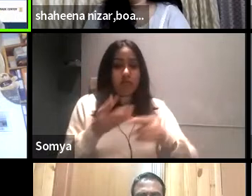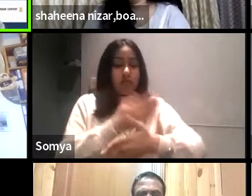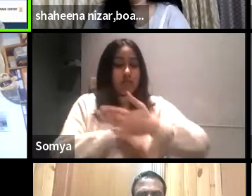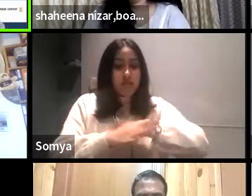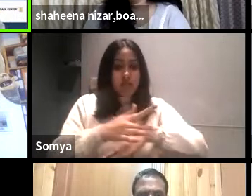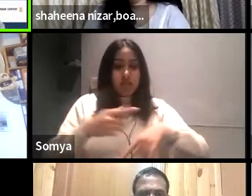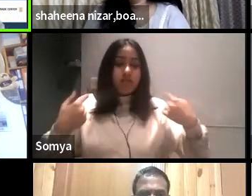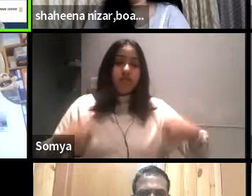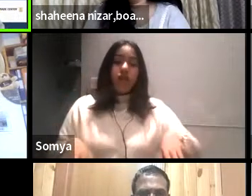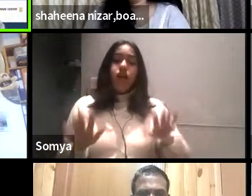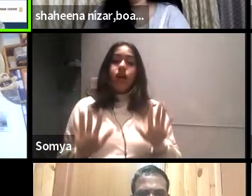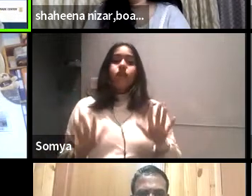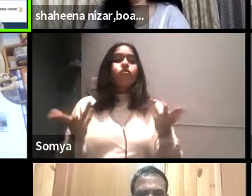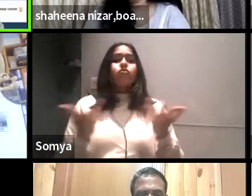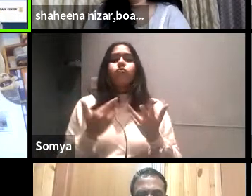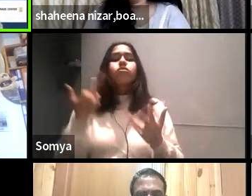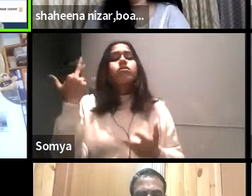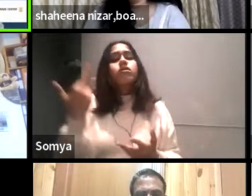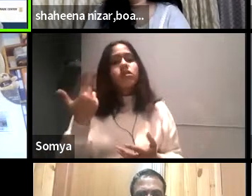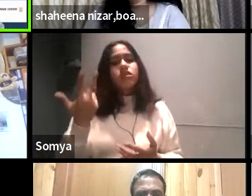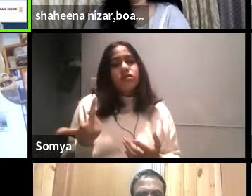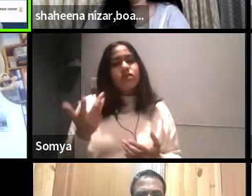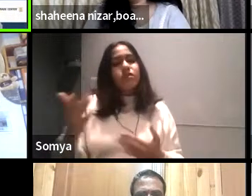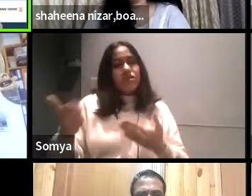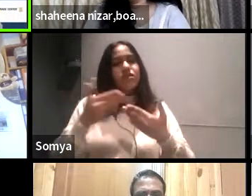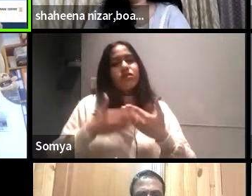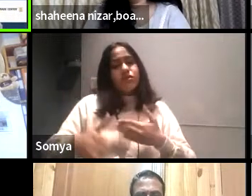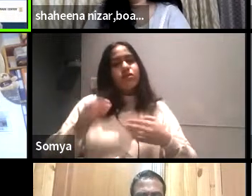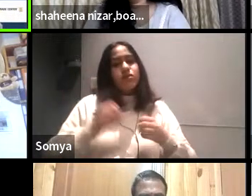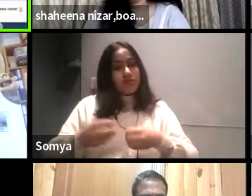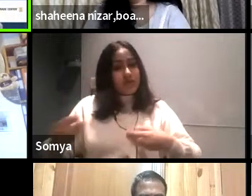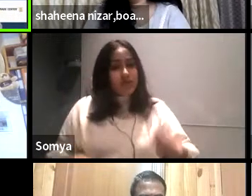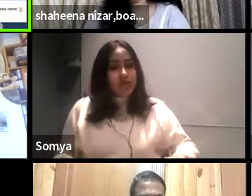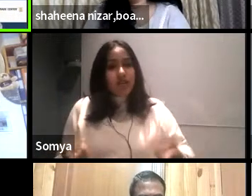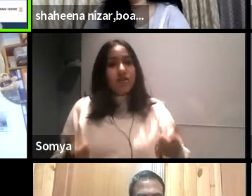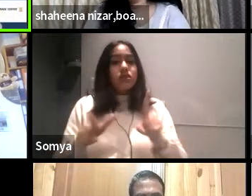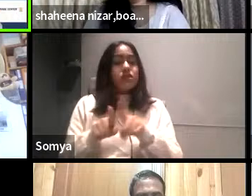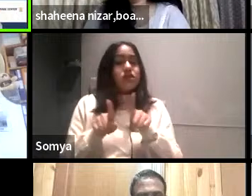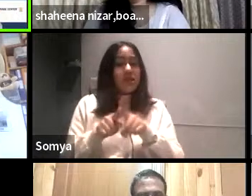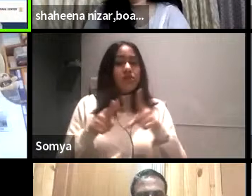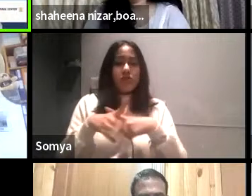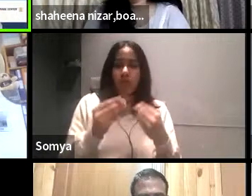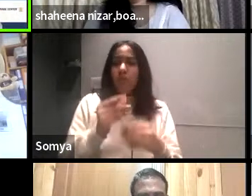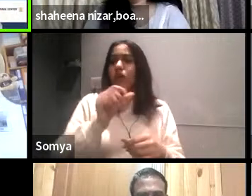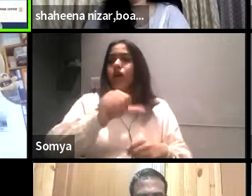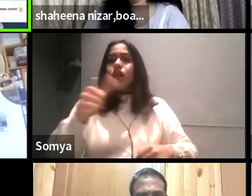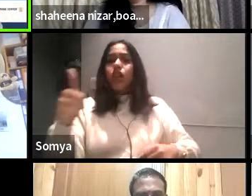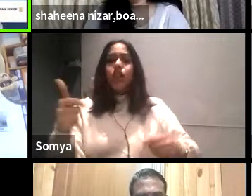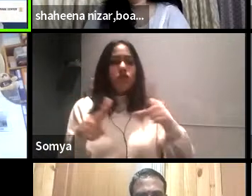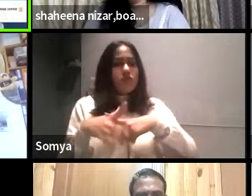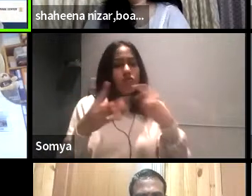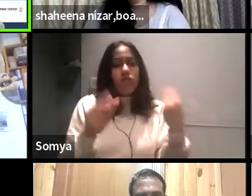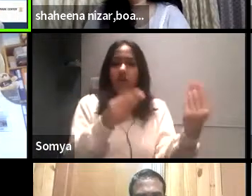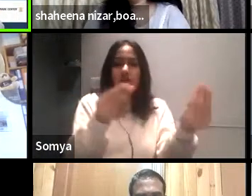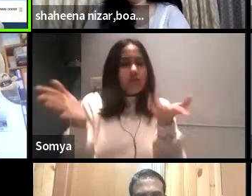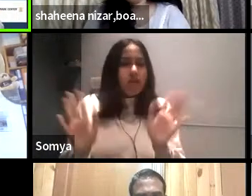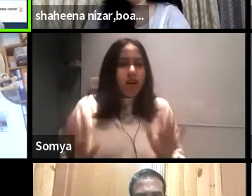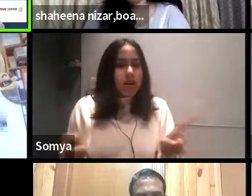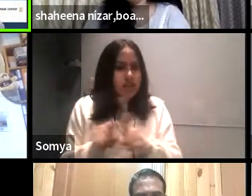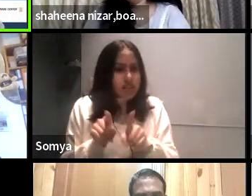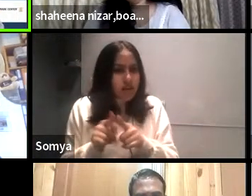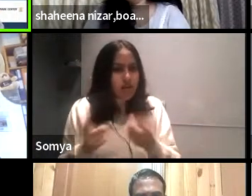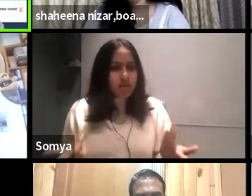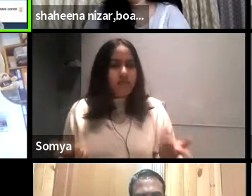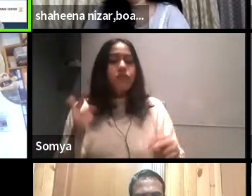disabled person, because he is going to do business and provide employment to so many others. There are